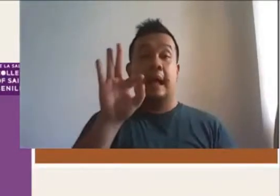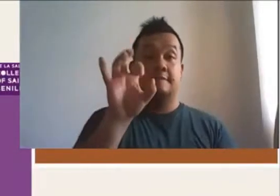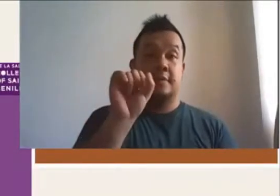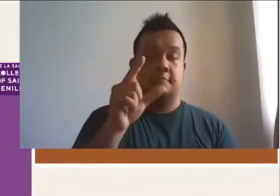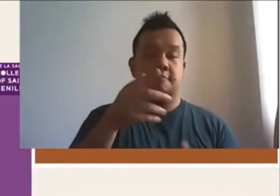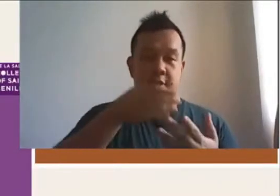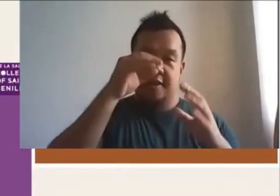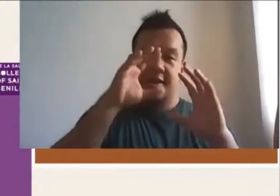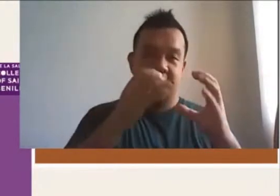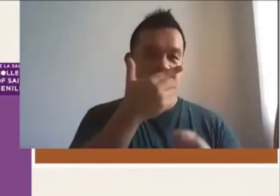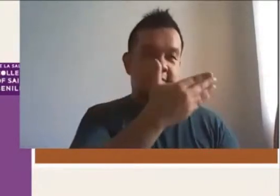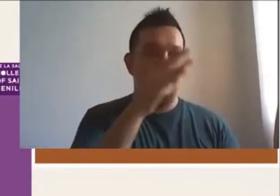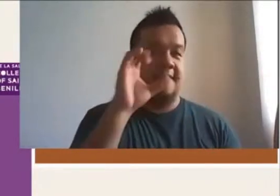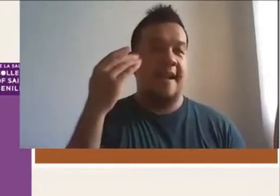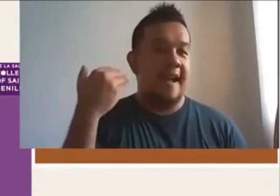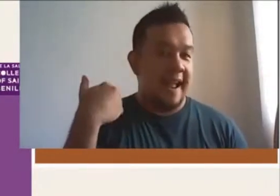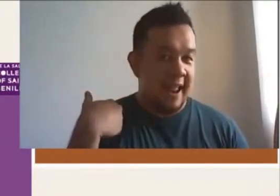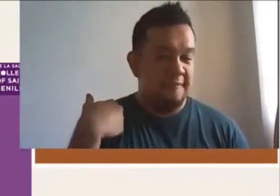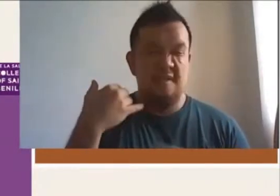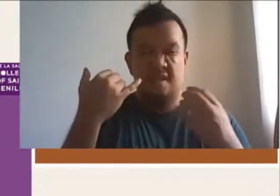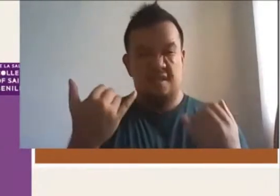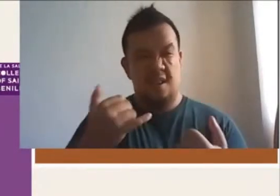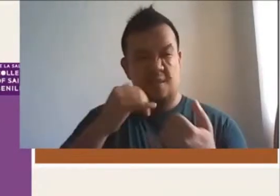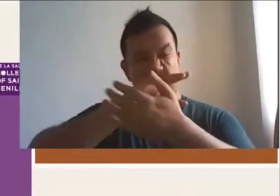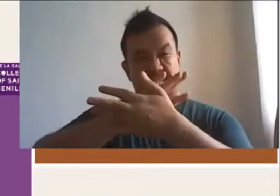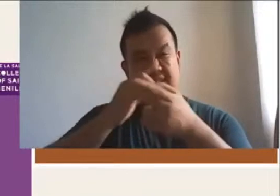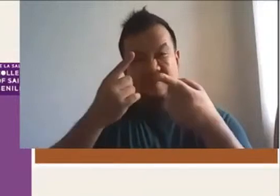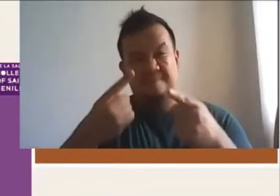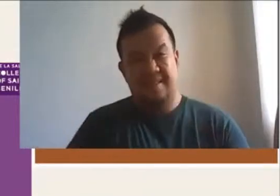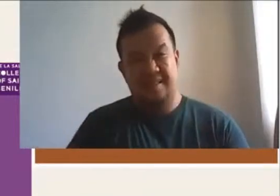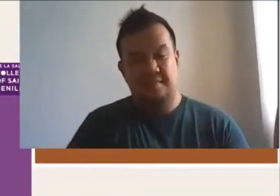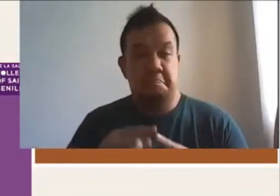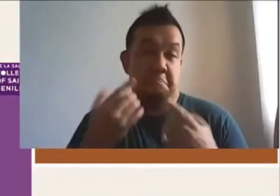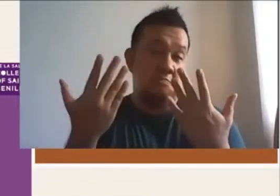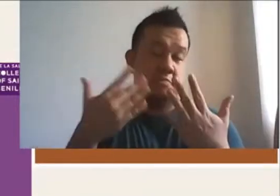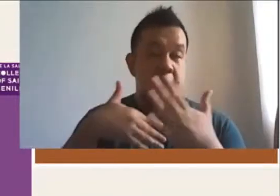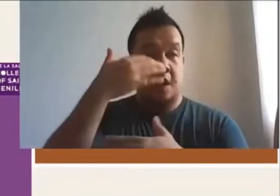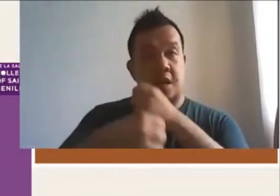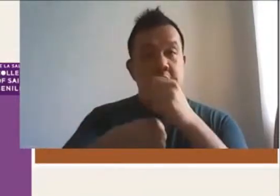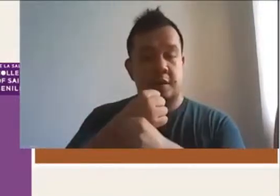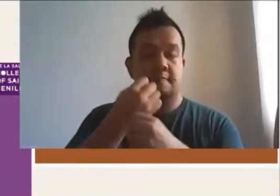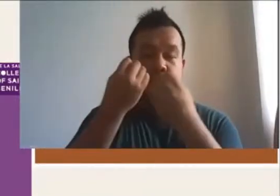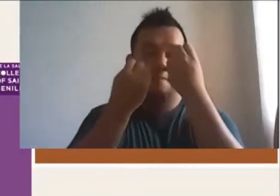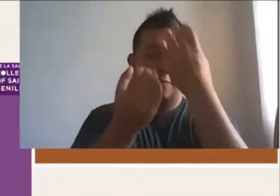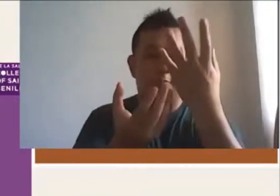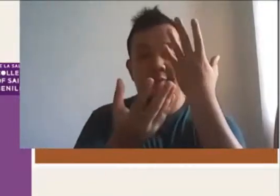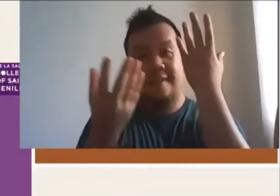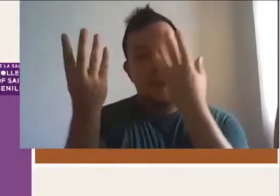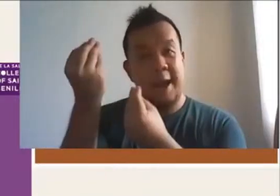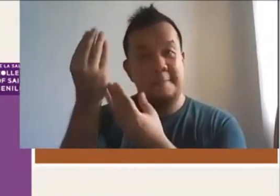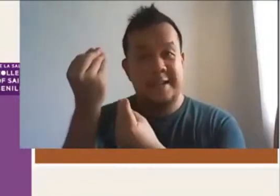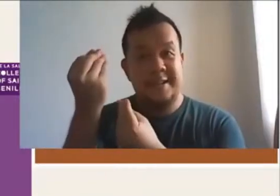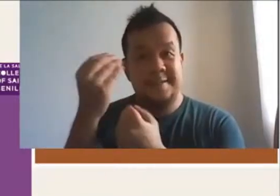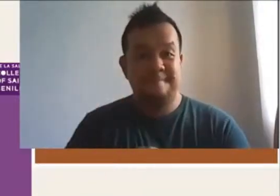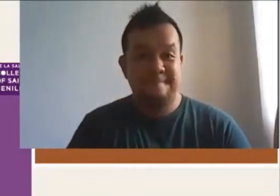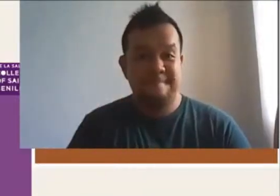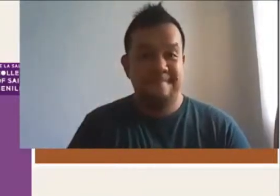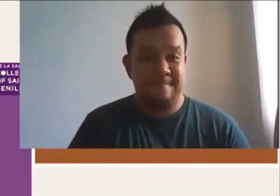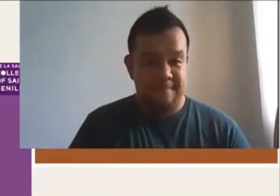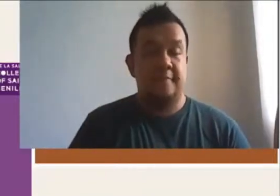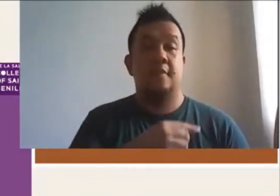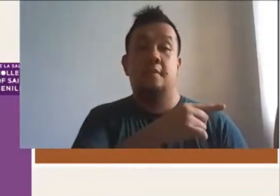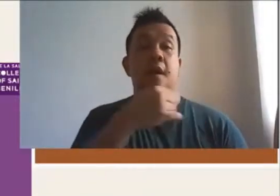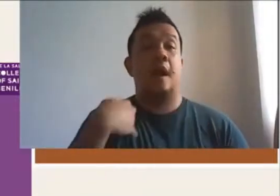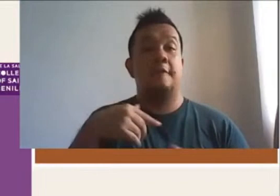nangyari na COVID, but we do have FSL classes available for those who are interested. We have 3 levels.